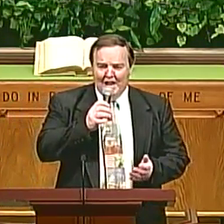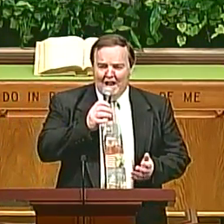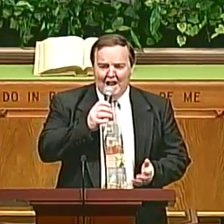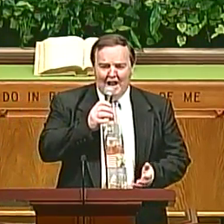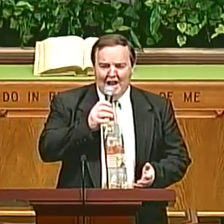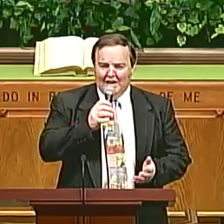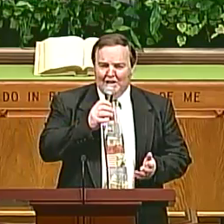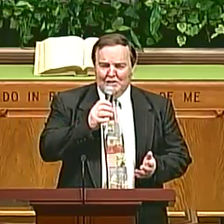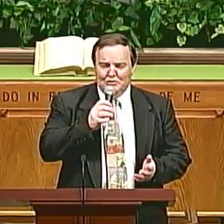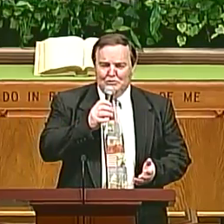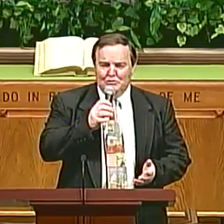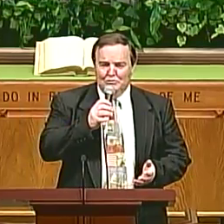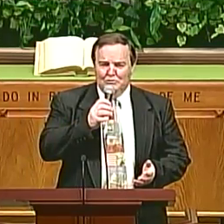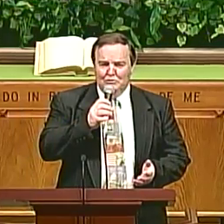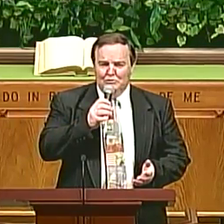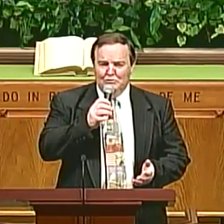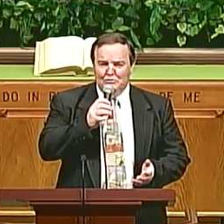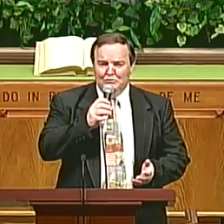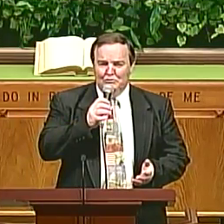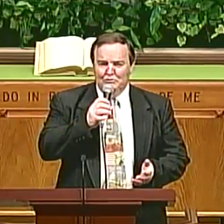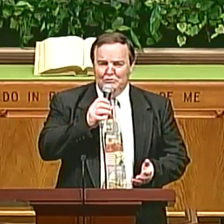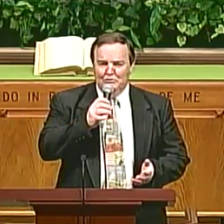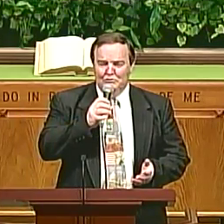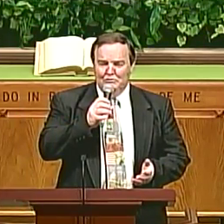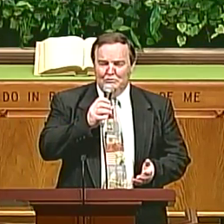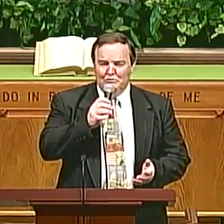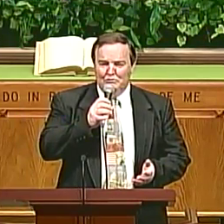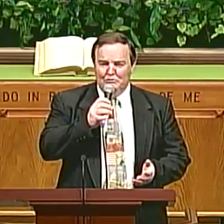what I choose.